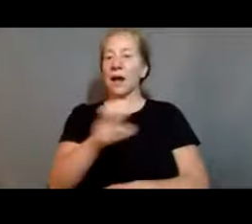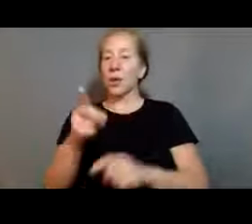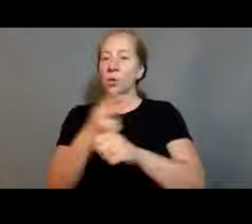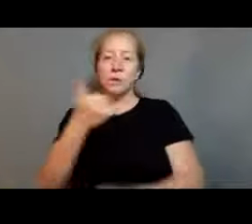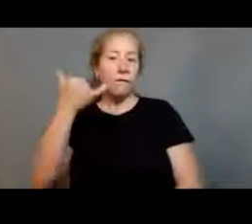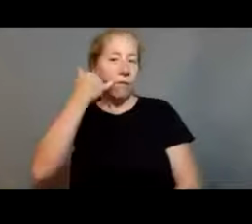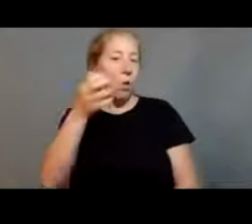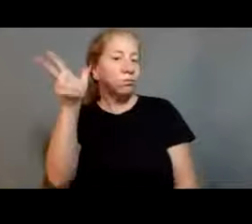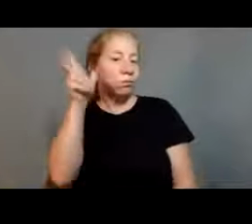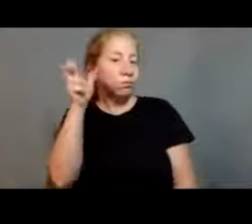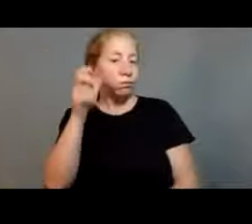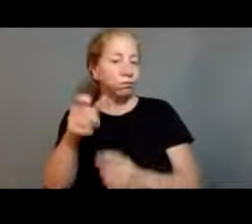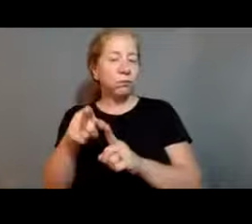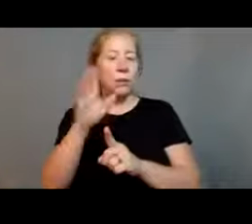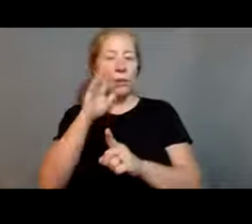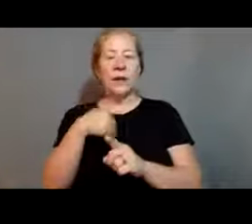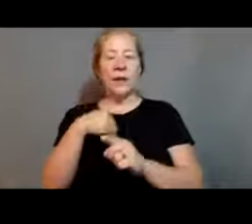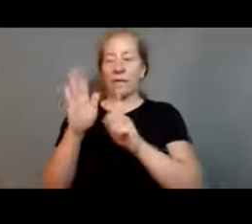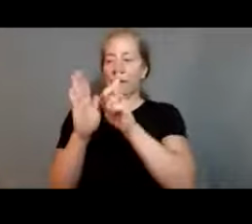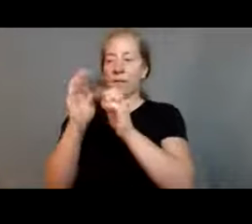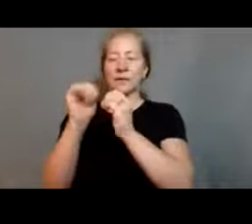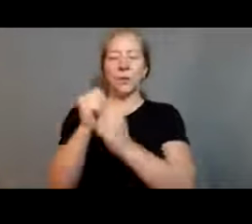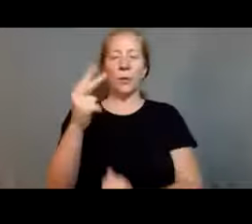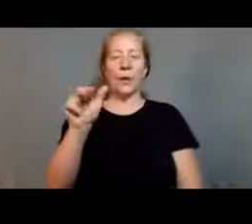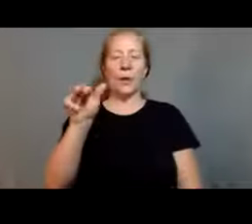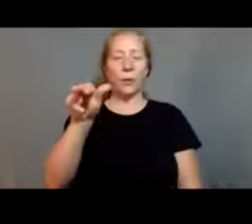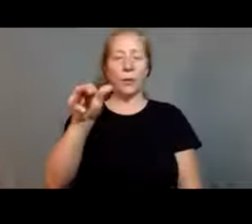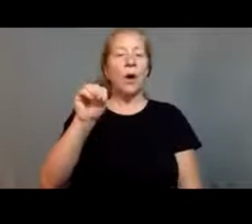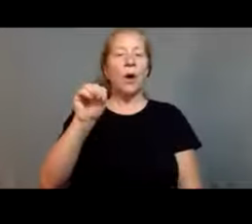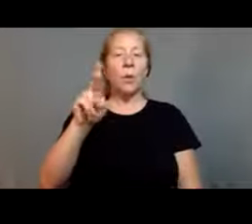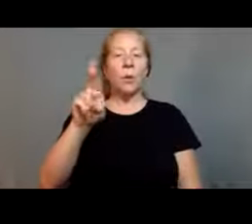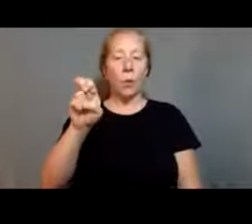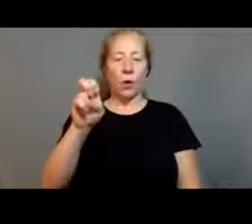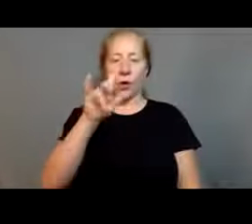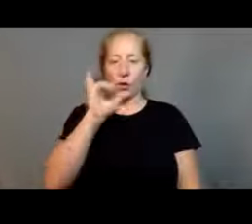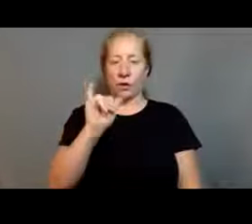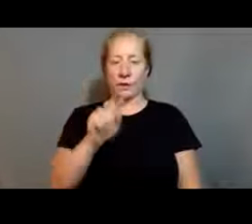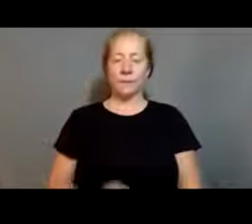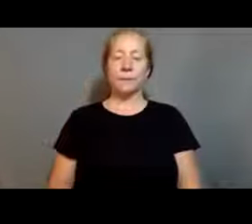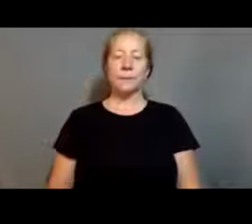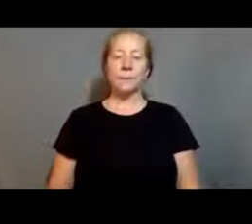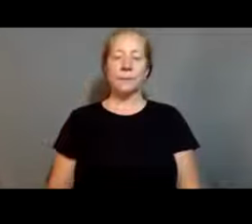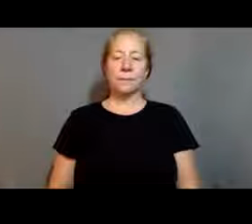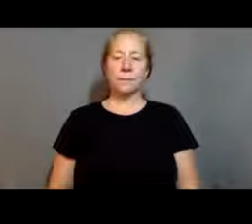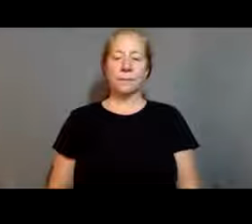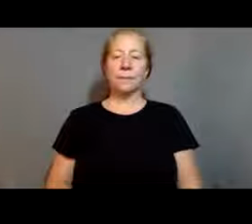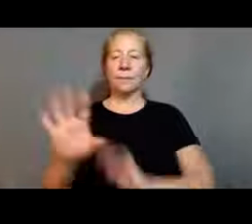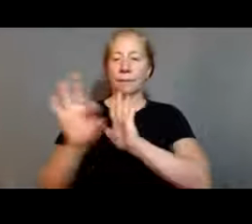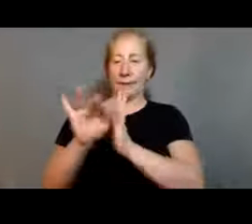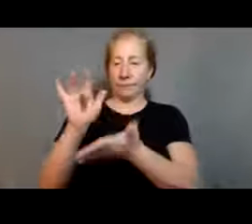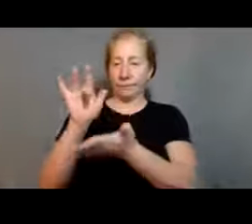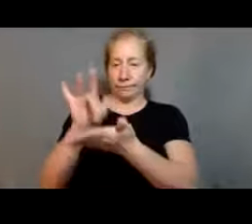a little black box with 3 dots, the More button circled here in red. You'll pick that